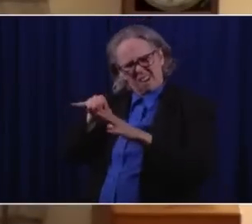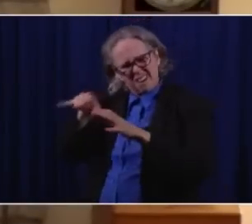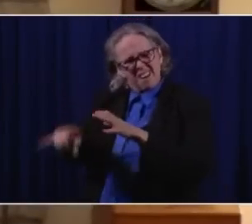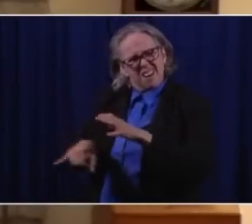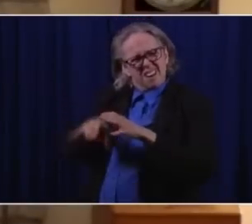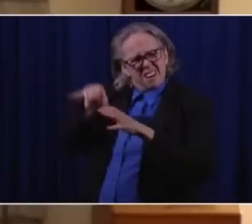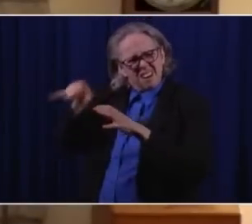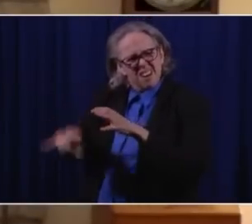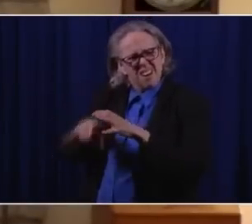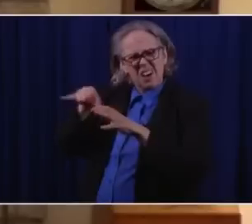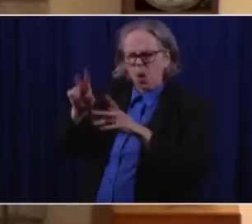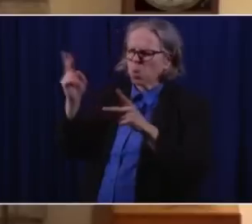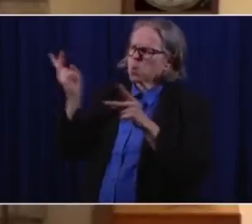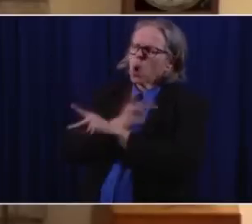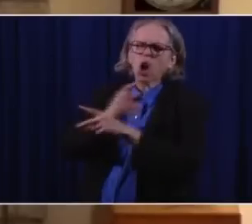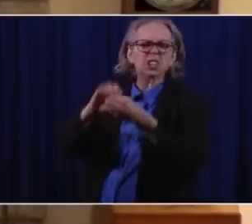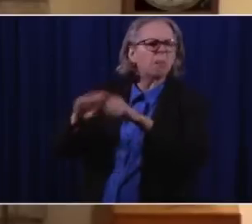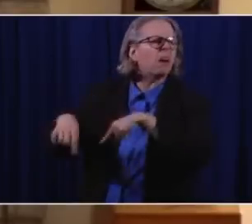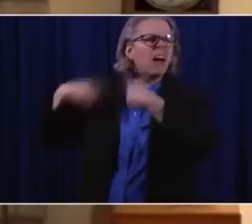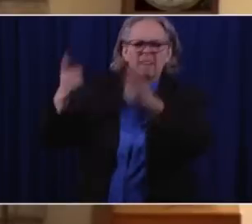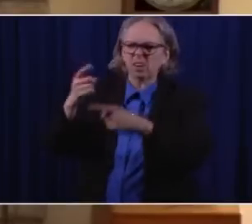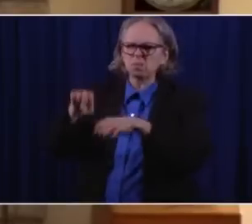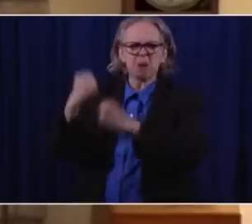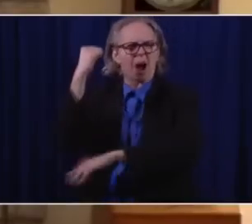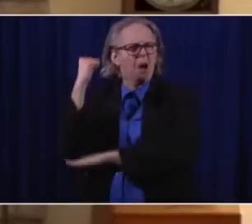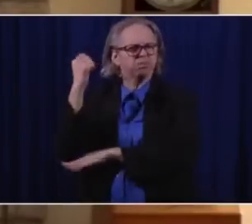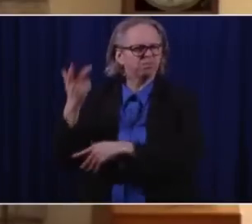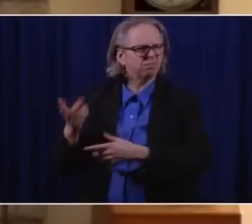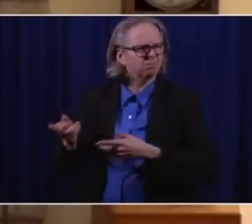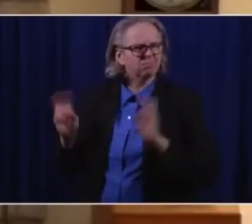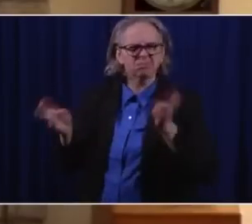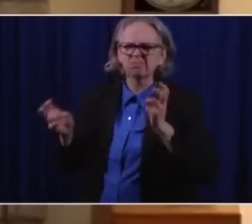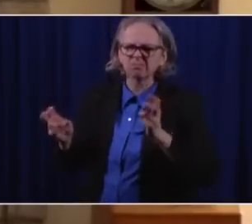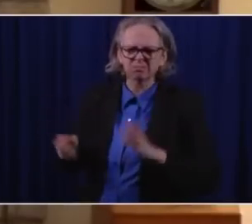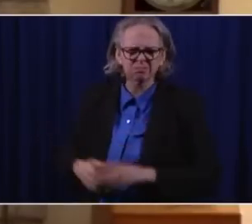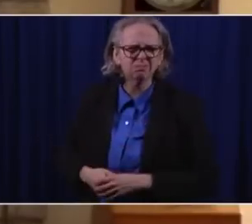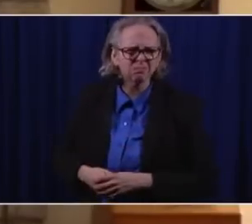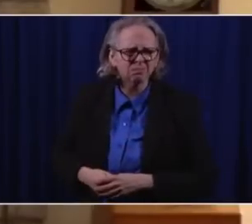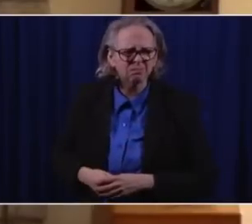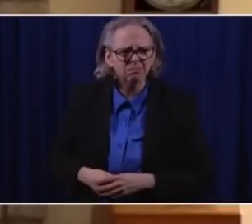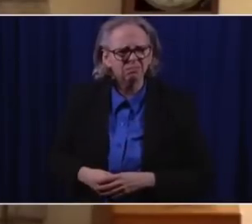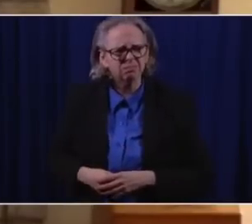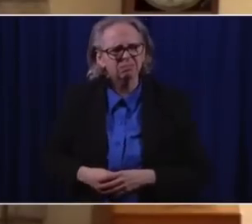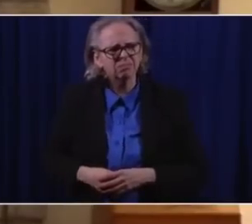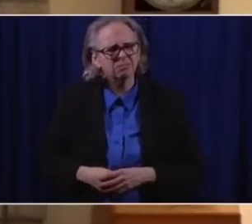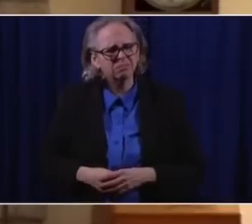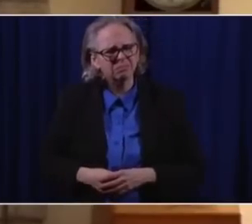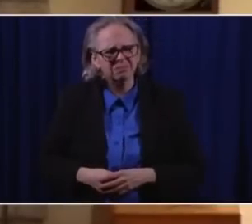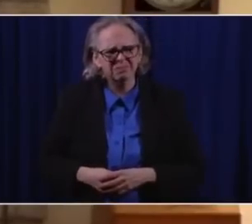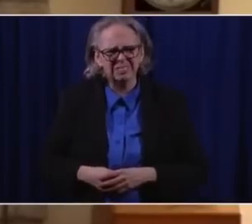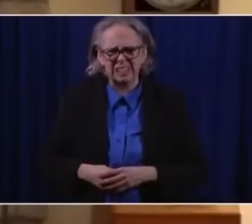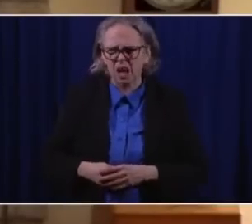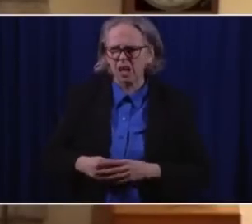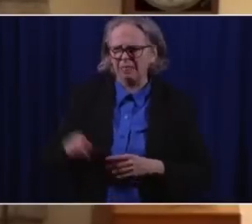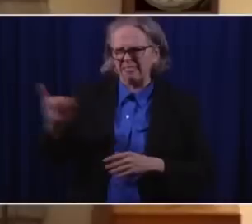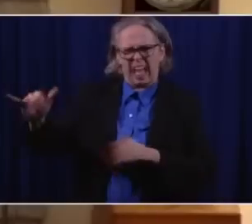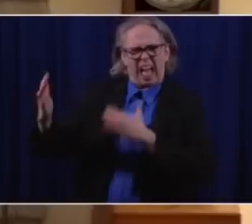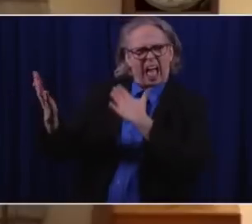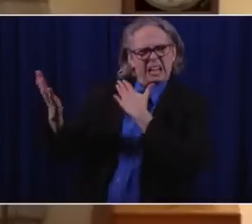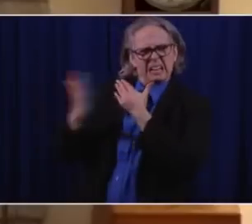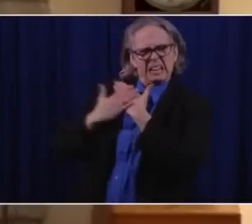pandemic and more than double what we've seen in previous peaks. And so we watch it go up, and this